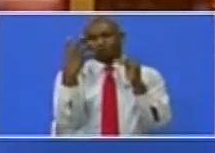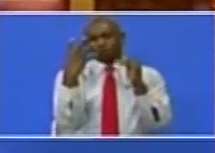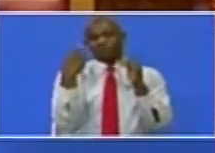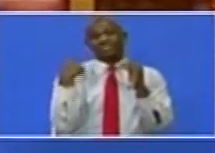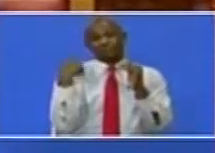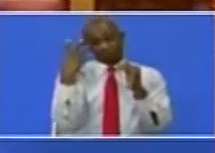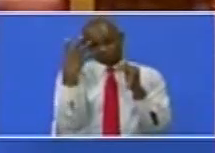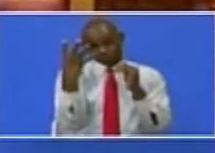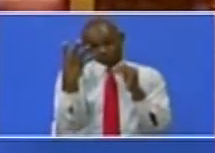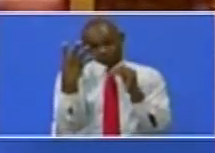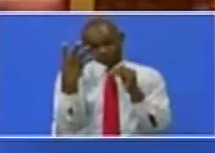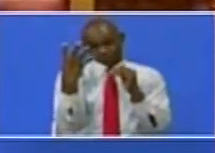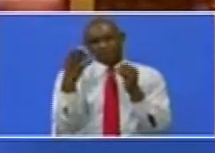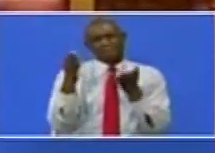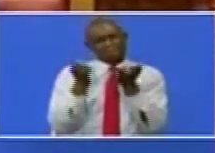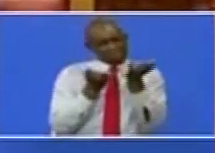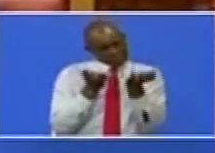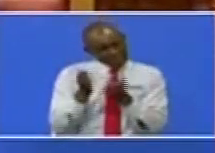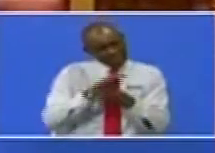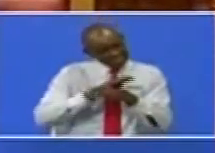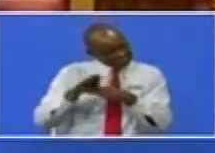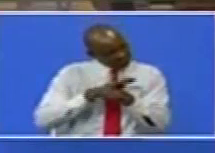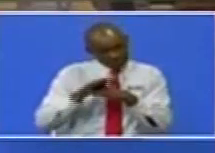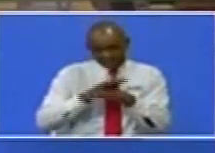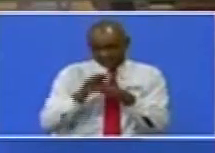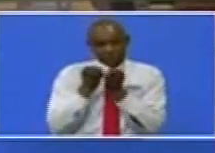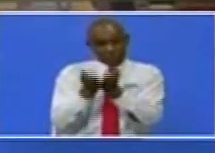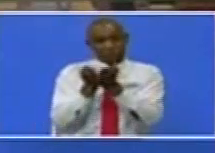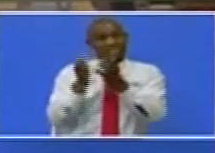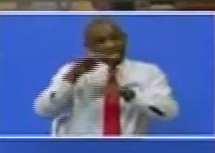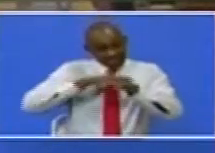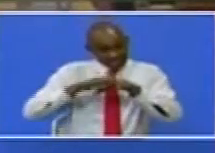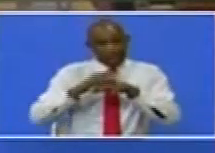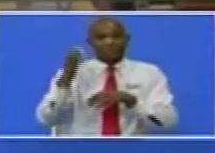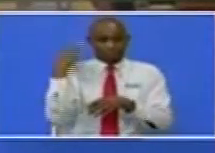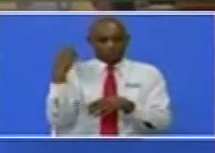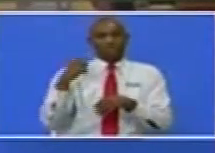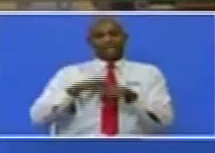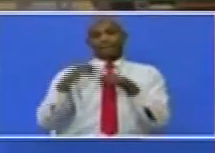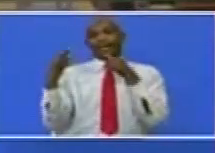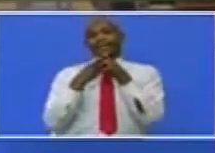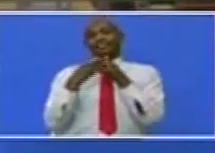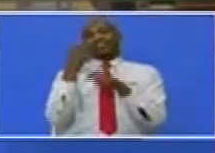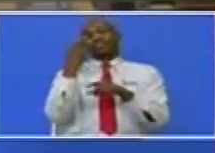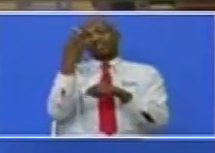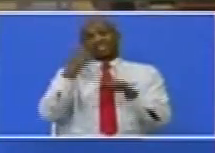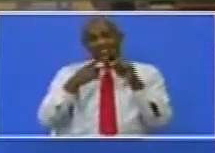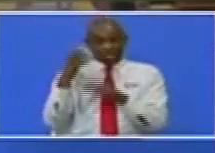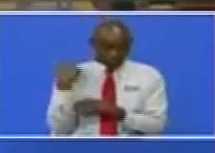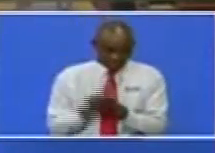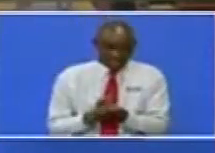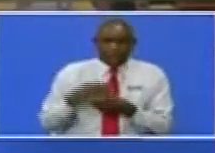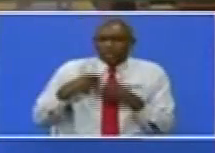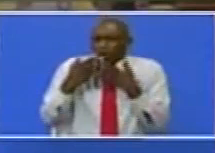to becoming the fourth busiest port in Africa, down from eighth 3 years ago. We opened the